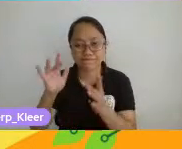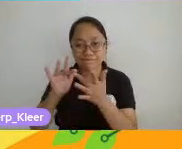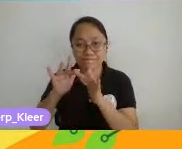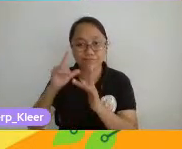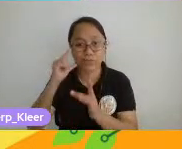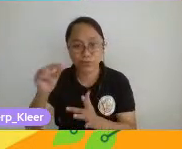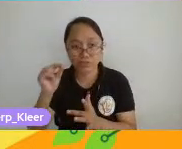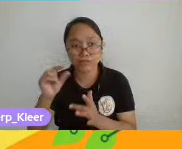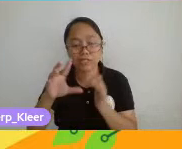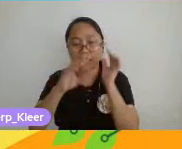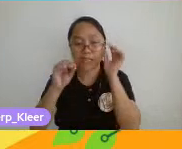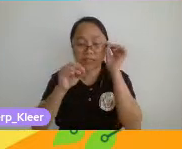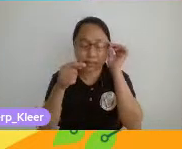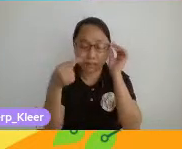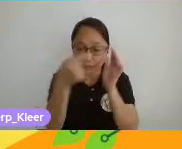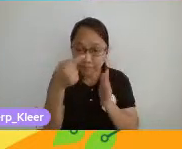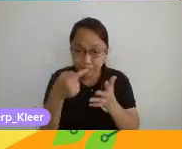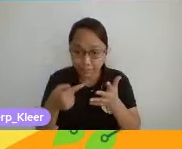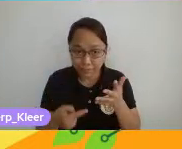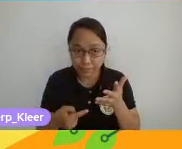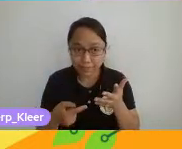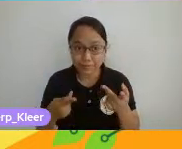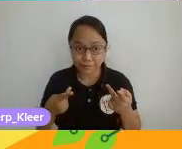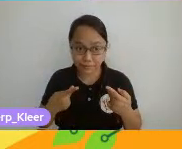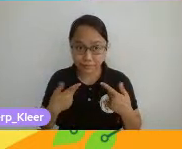ay for Dole.